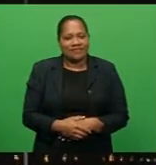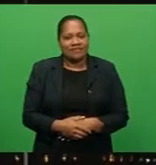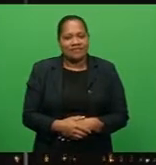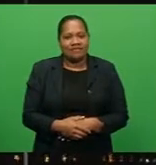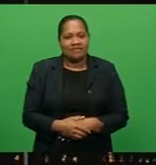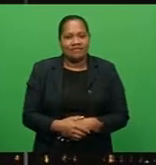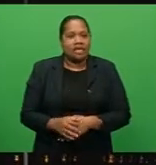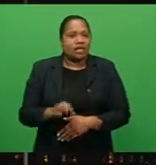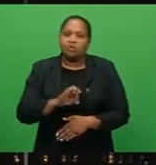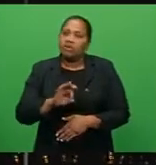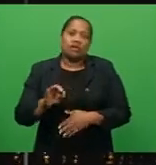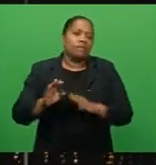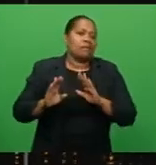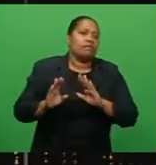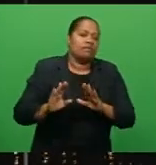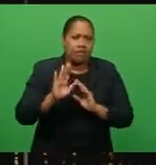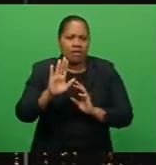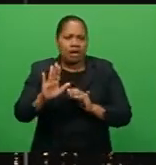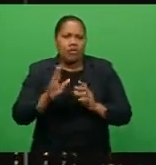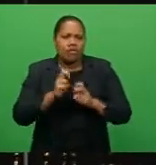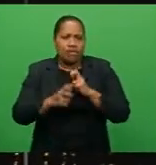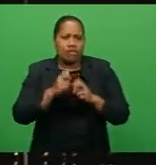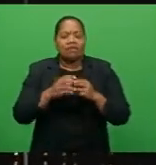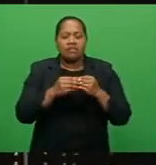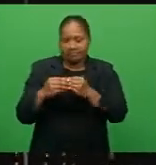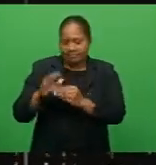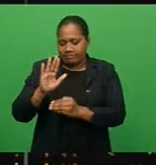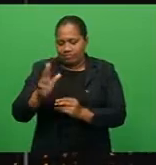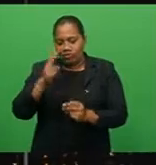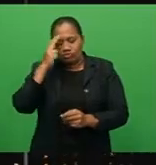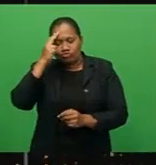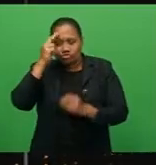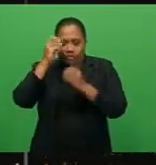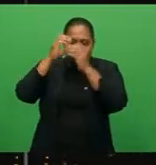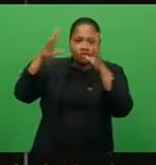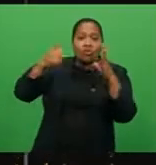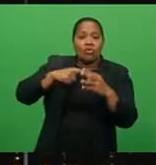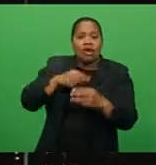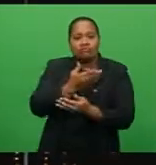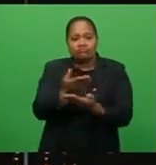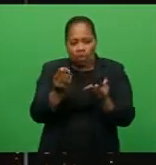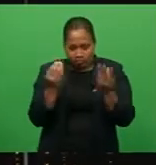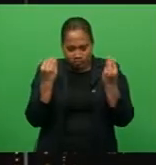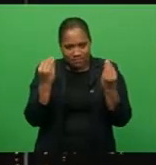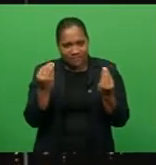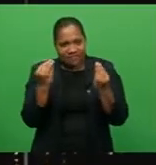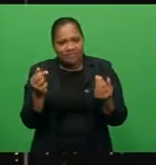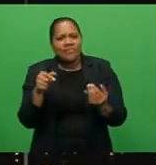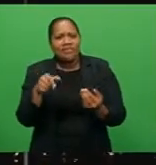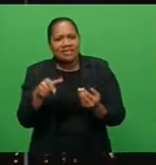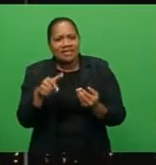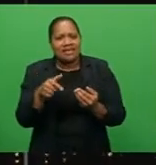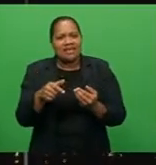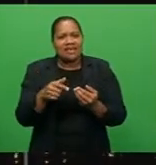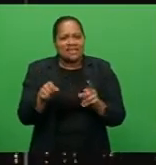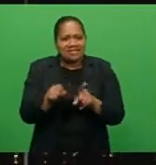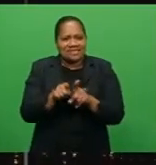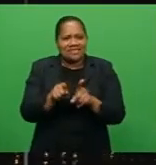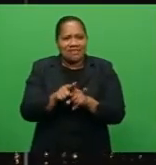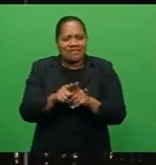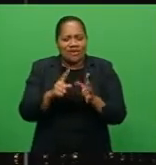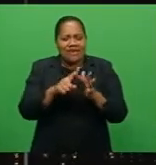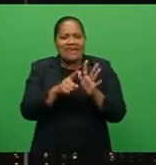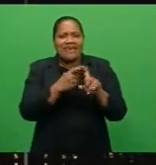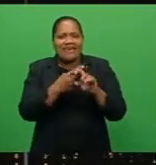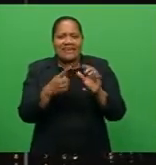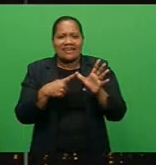Don't be pushed by your problems, be led by your dreams because you are worth it. This has been the driving force for Eka Takayawa's success as